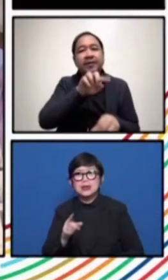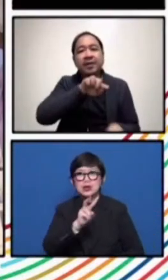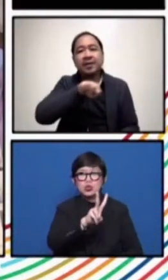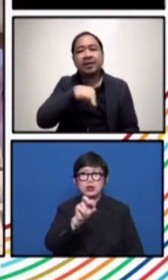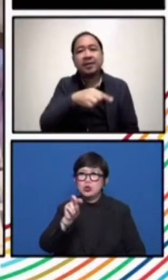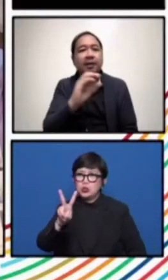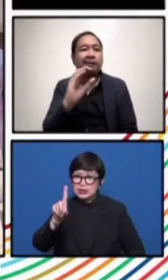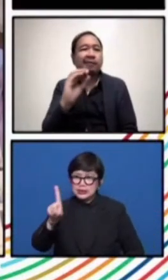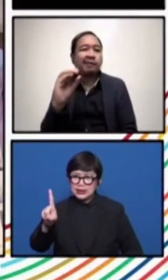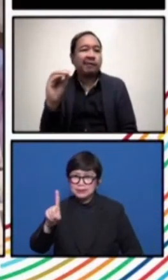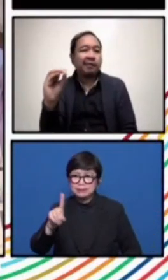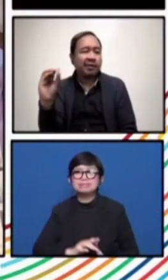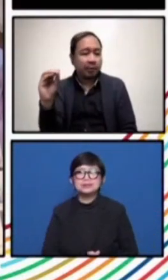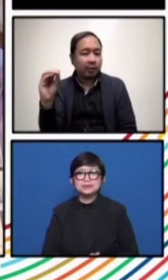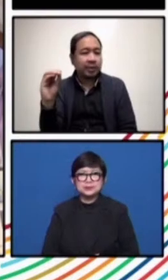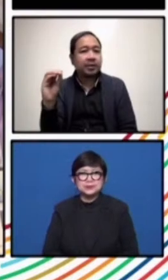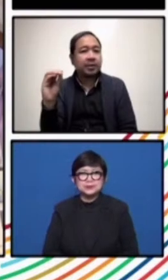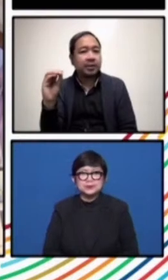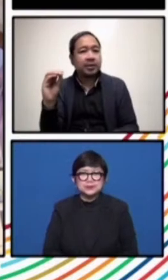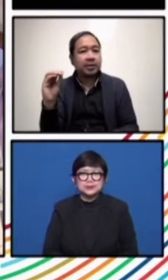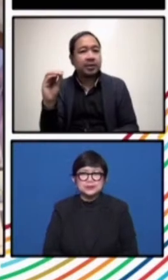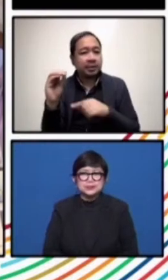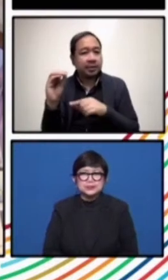government T4